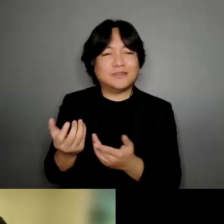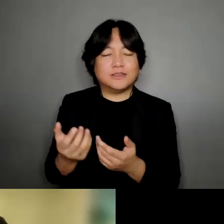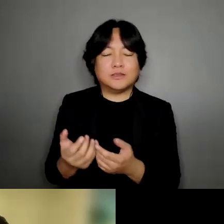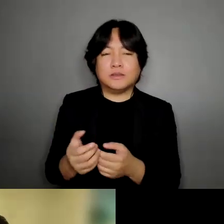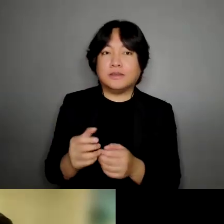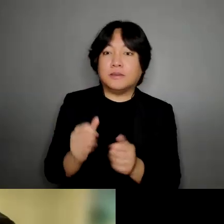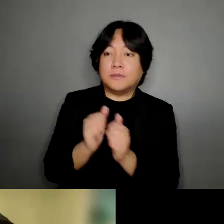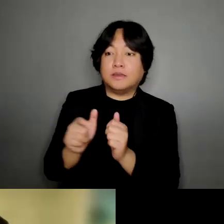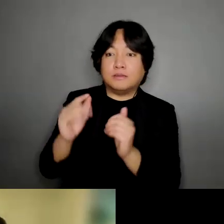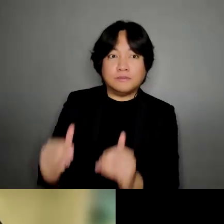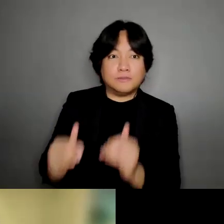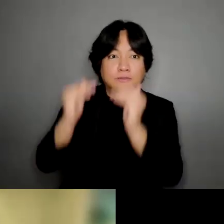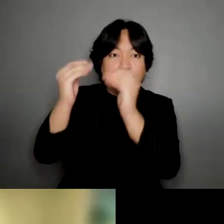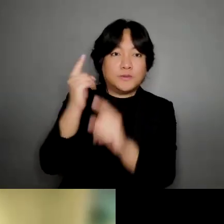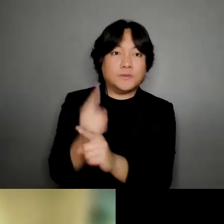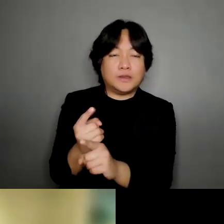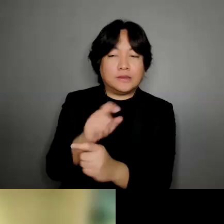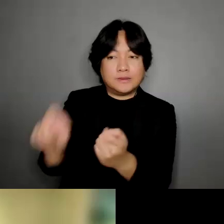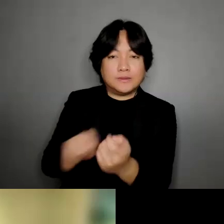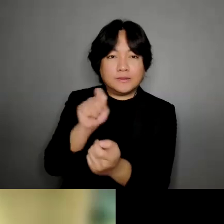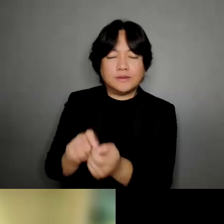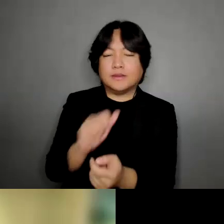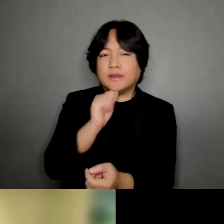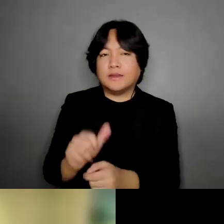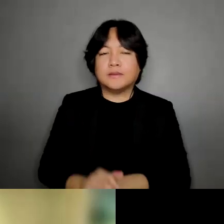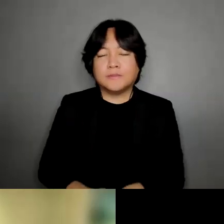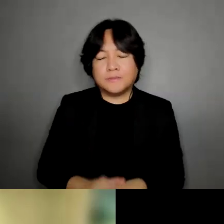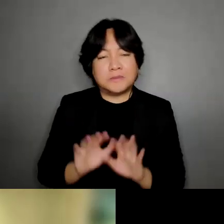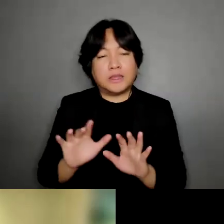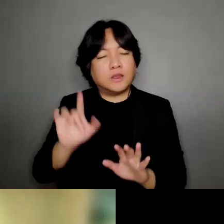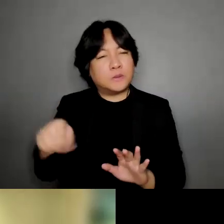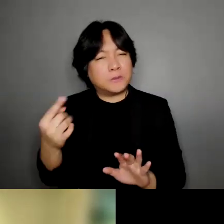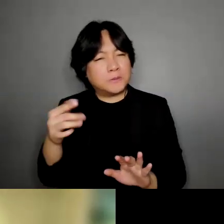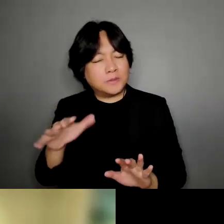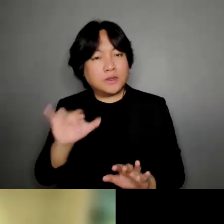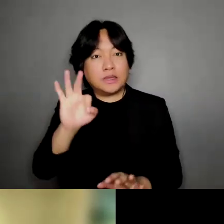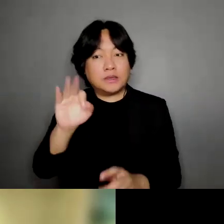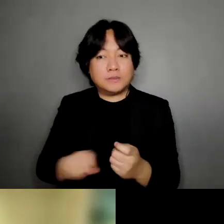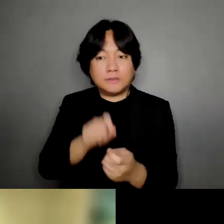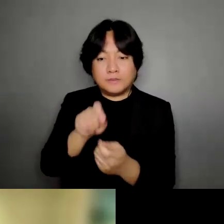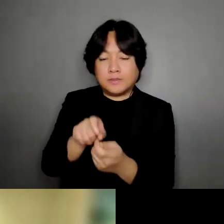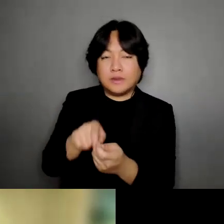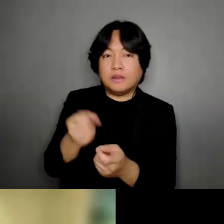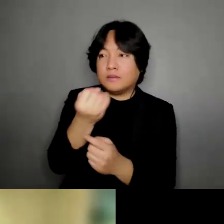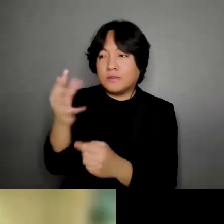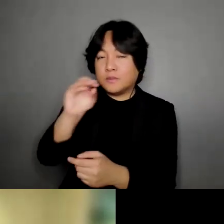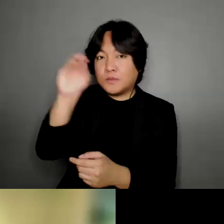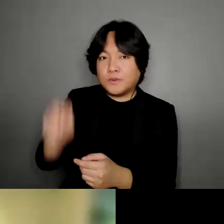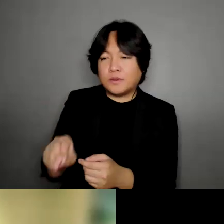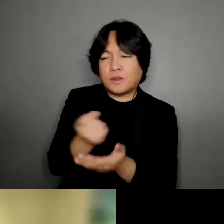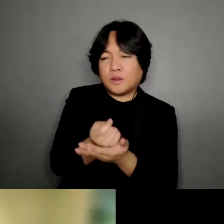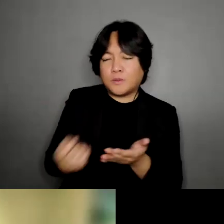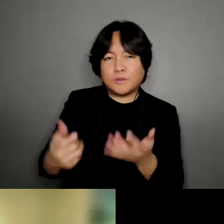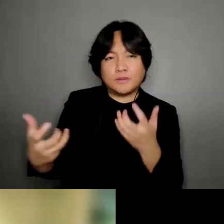level, not just in a mechanistic way. Kasi usually when statistics are being taught, yung mga tools na ginagamit